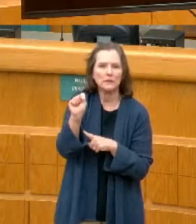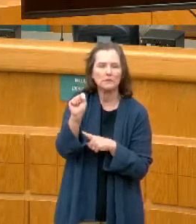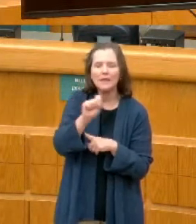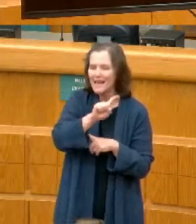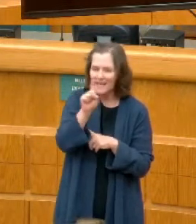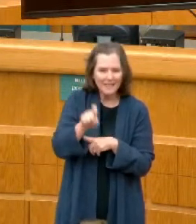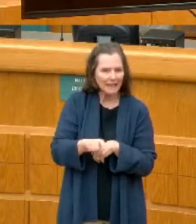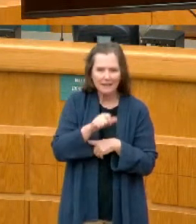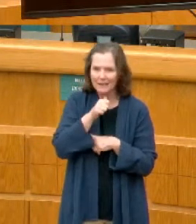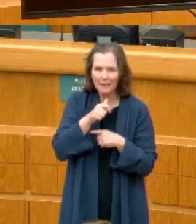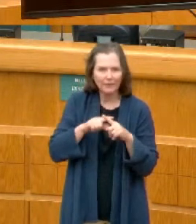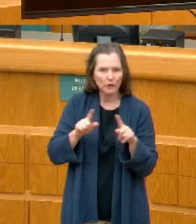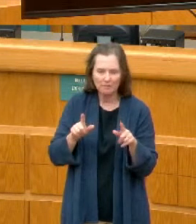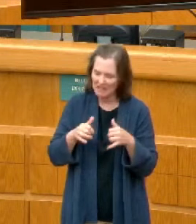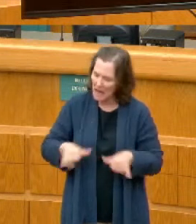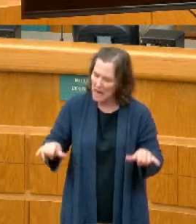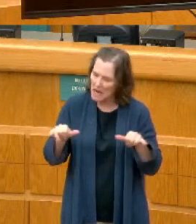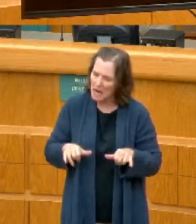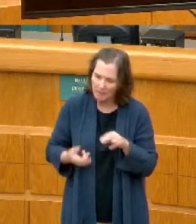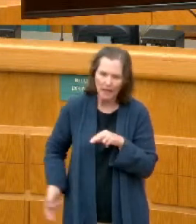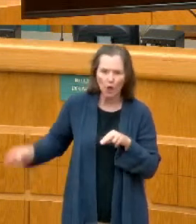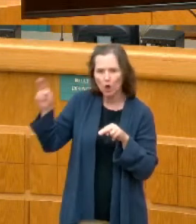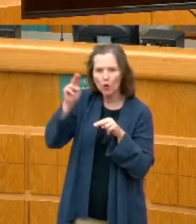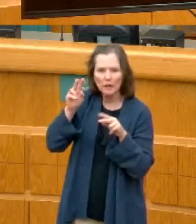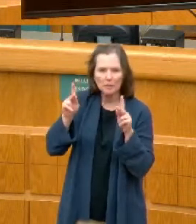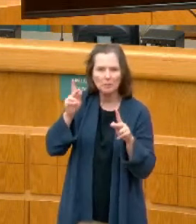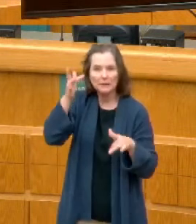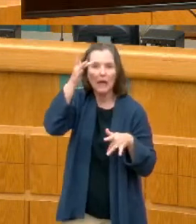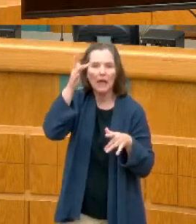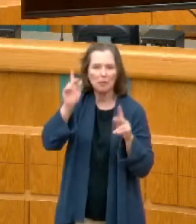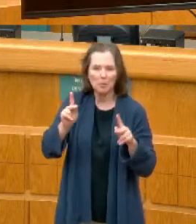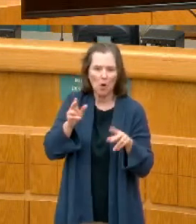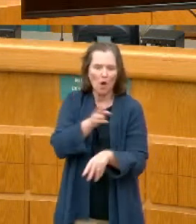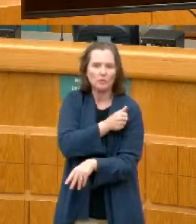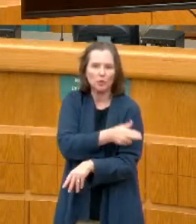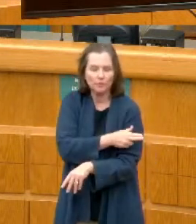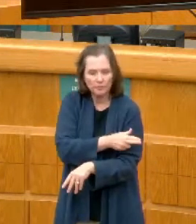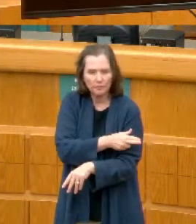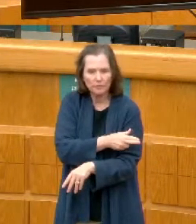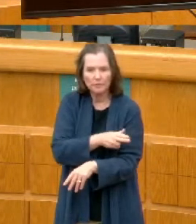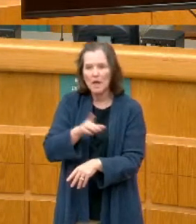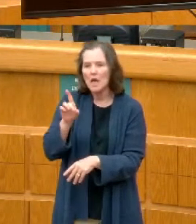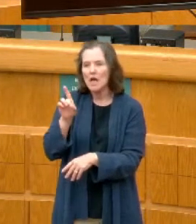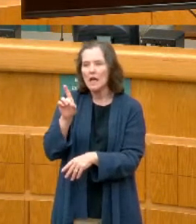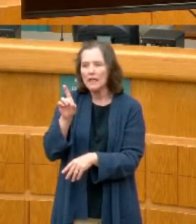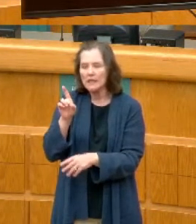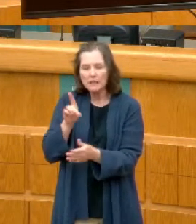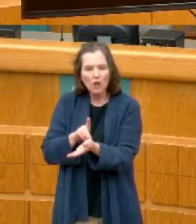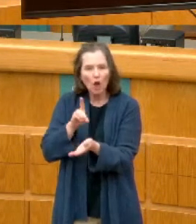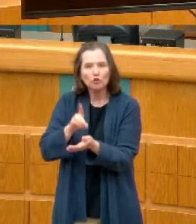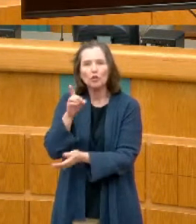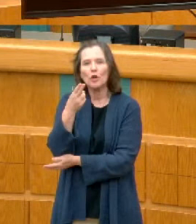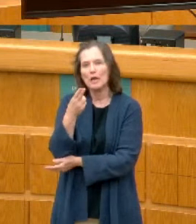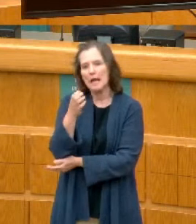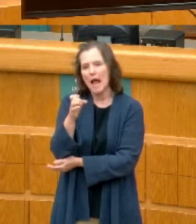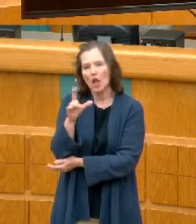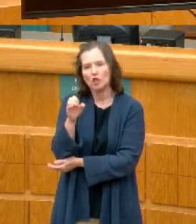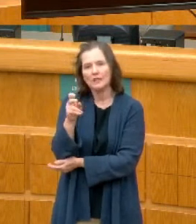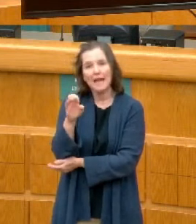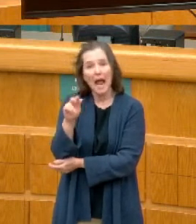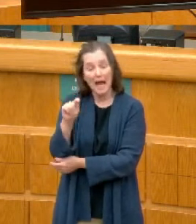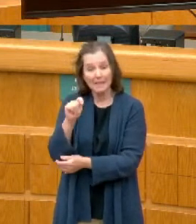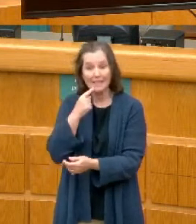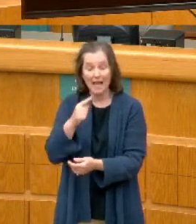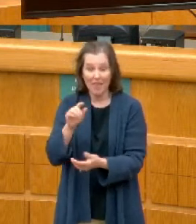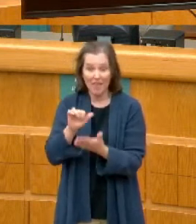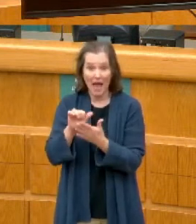Health Director, but I want you to know that Dr. Hellerstadt told us that it is more transmissible, it is more deadly, and